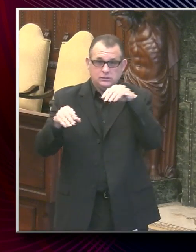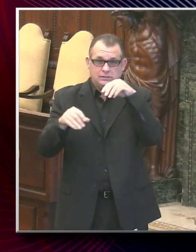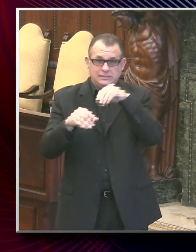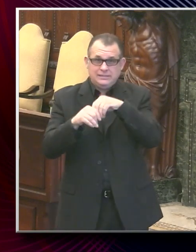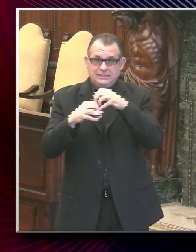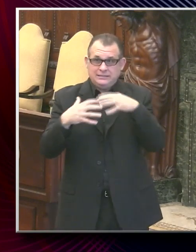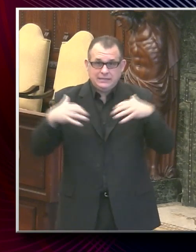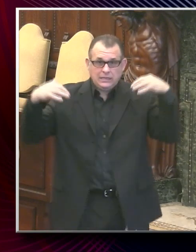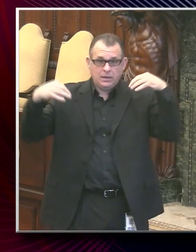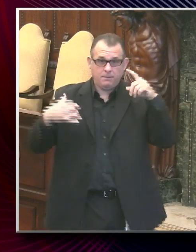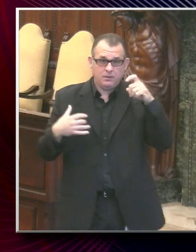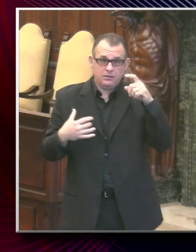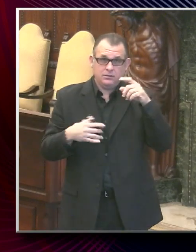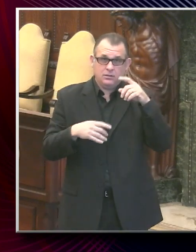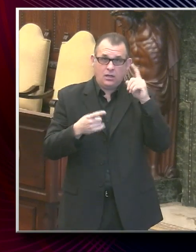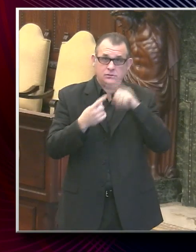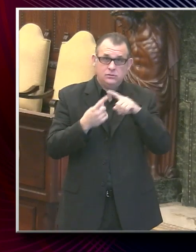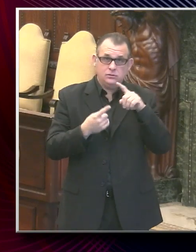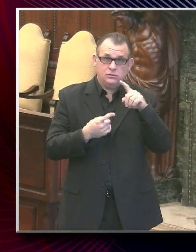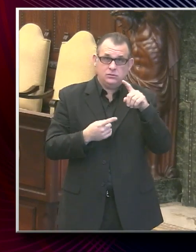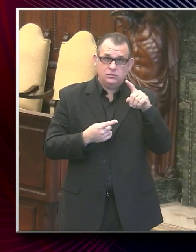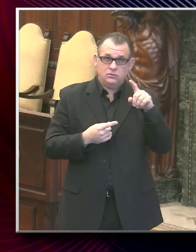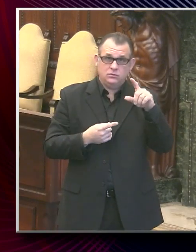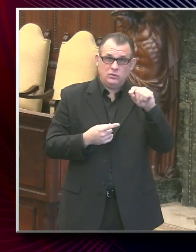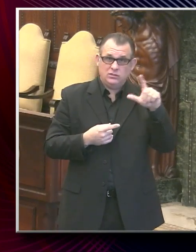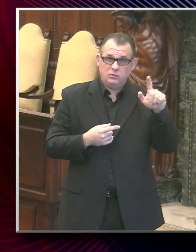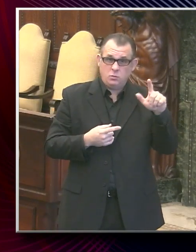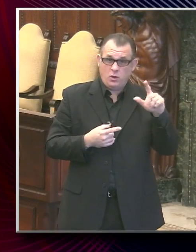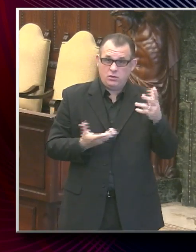I think that's too far out to speculate now.